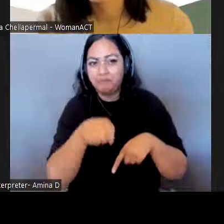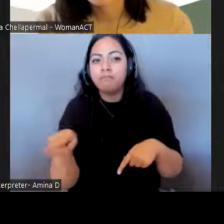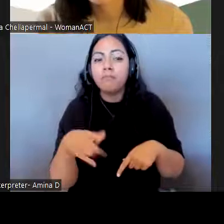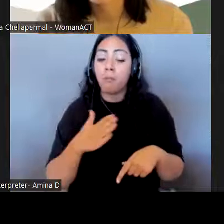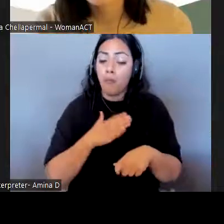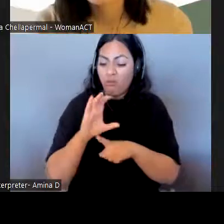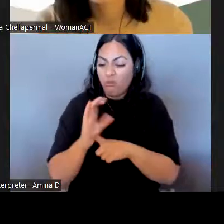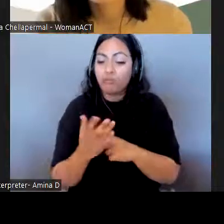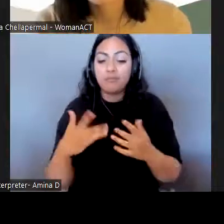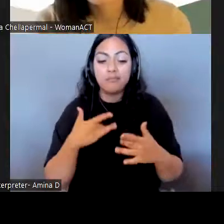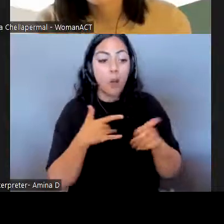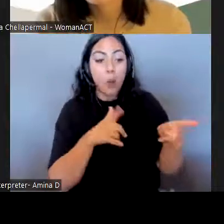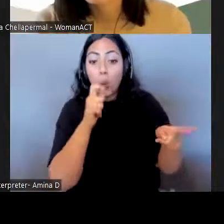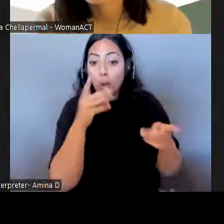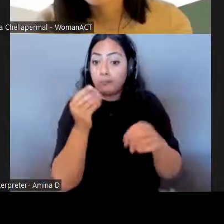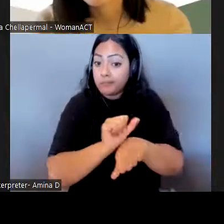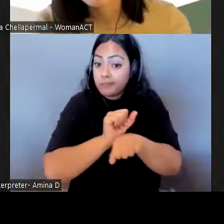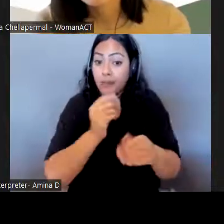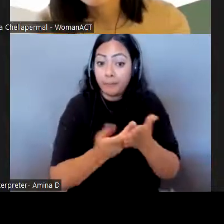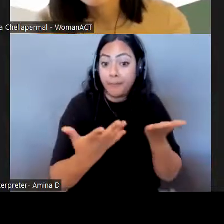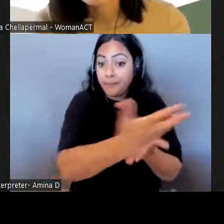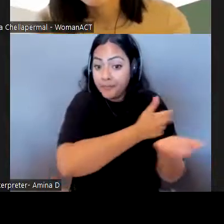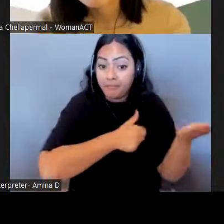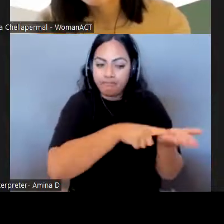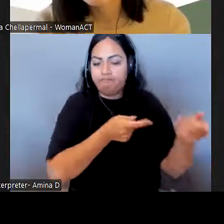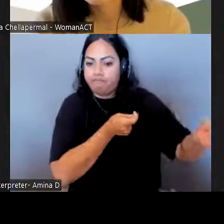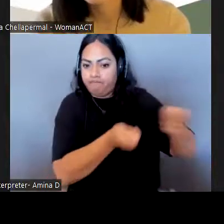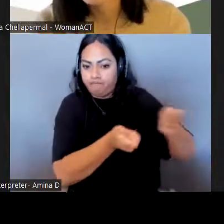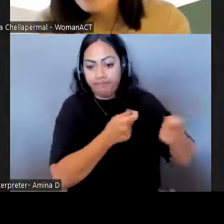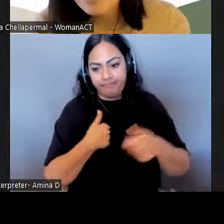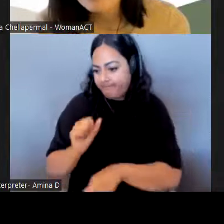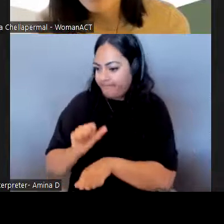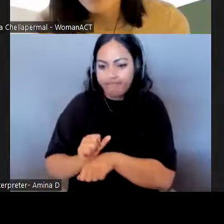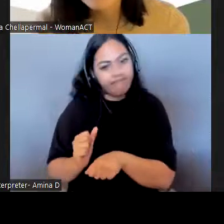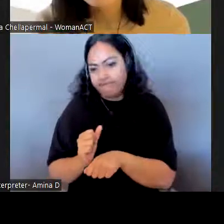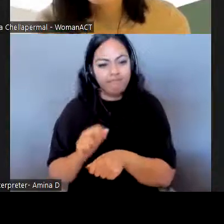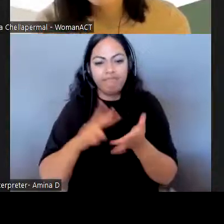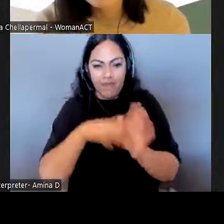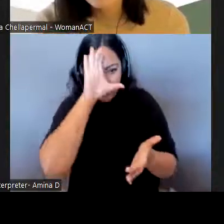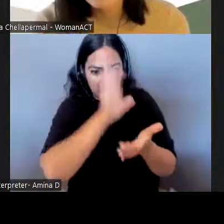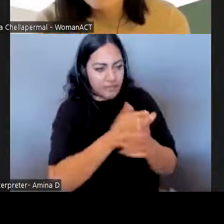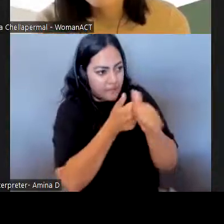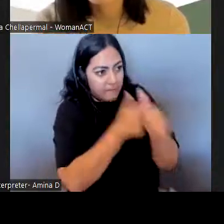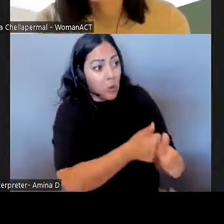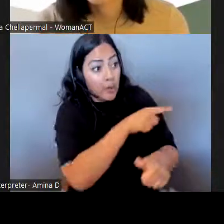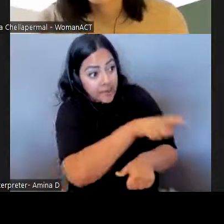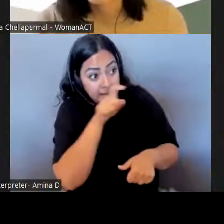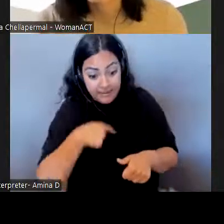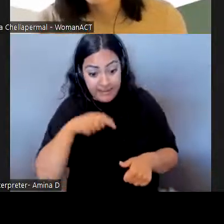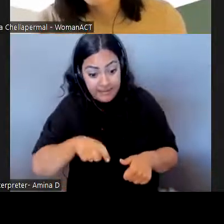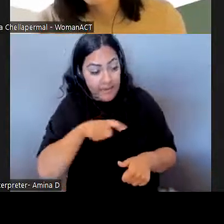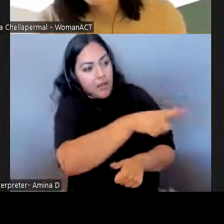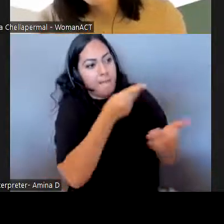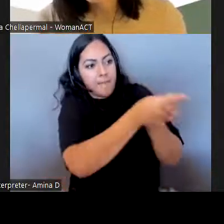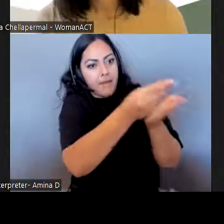controls the money. I wasn't working, so I didn't touch the money. If I needed anything, my husband, he brought it, but here we need it, but don't know how